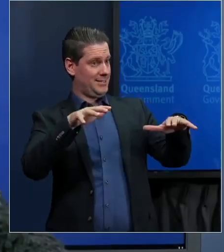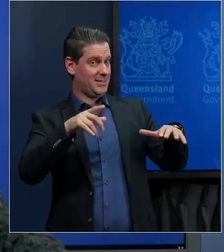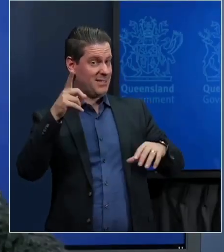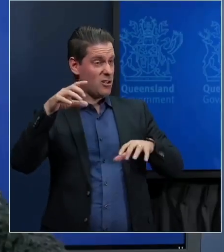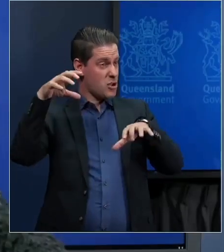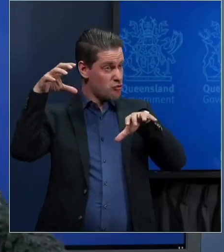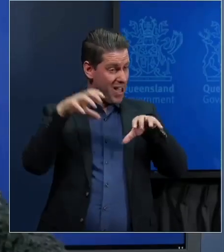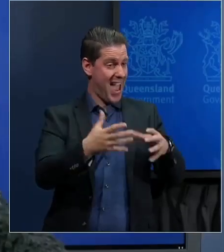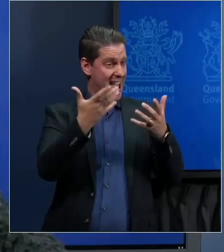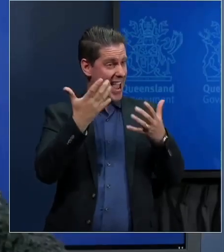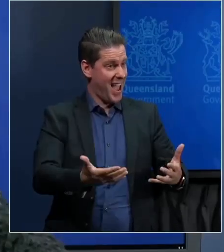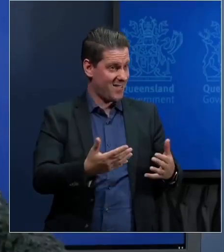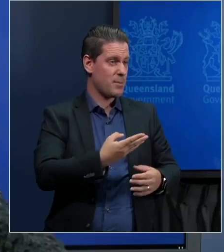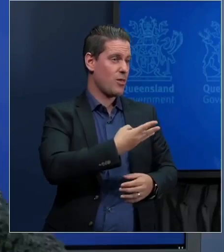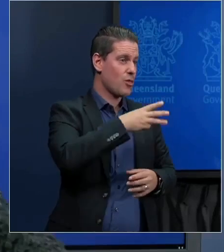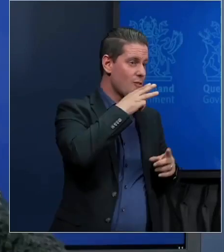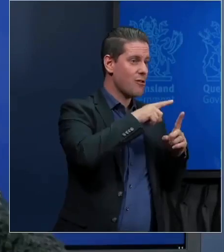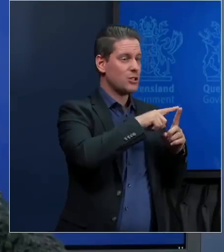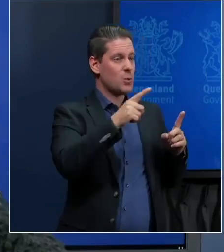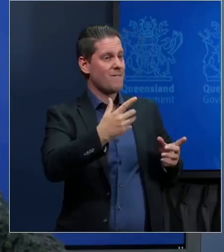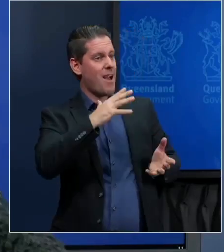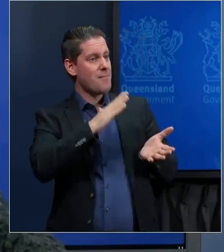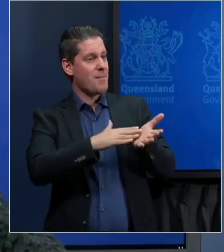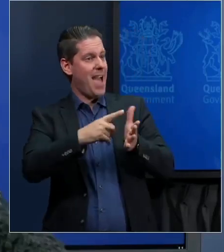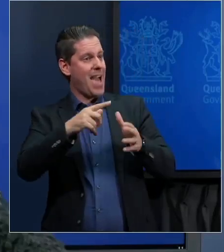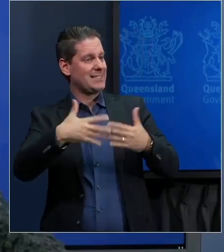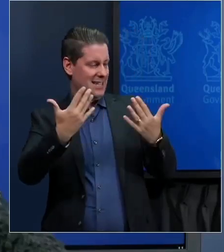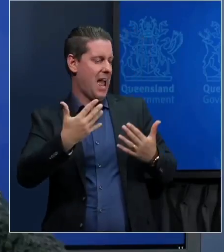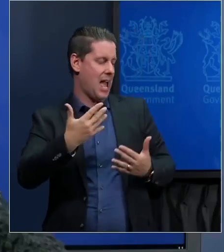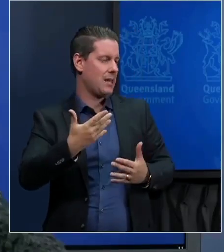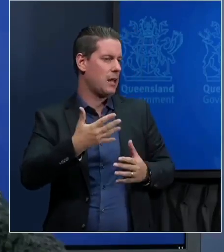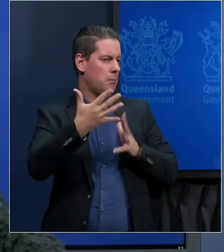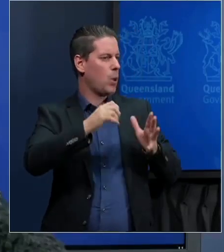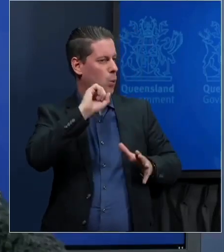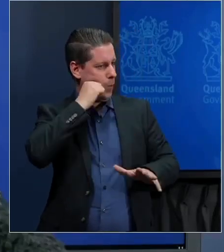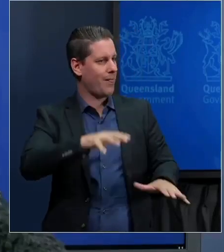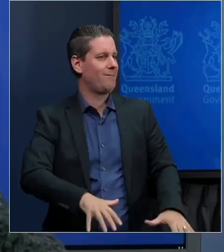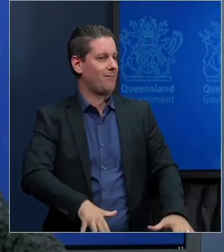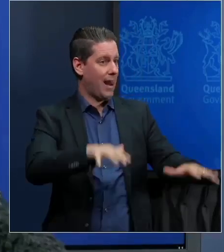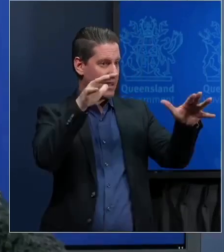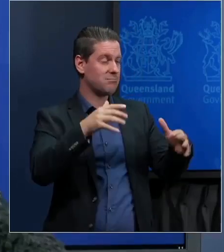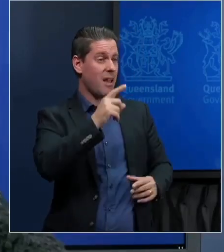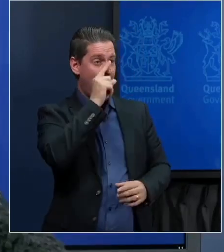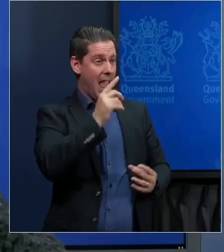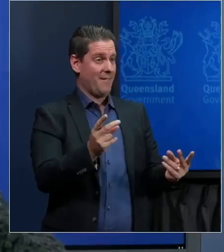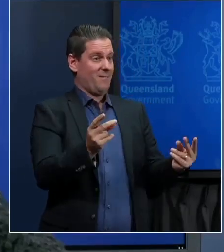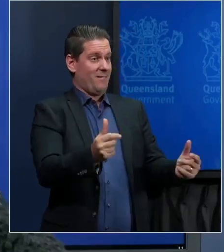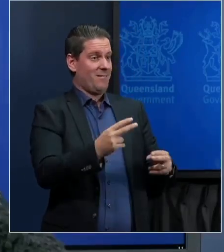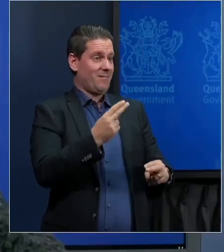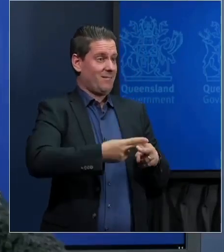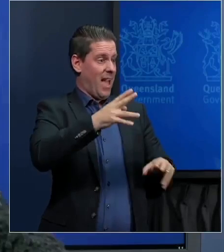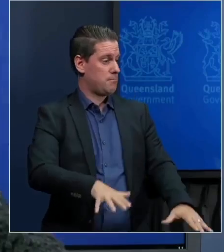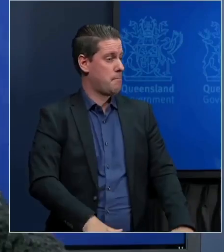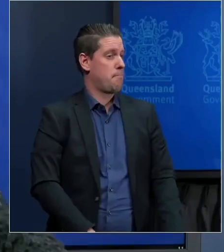will be the major concern as we move forward. The flash flooding due to those intense rainfall, as well as